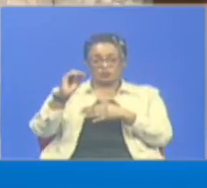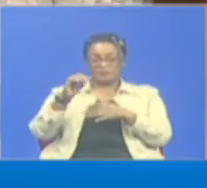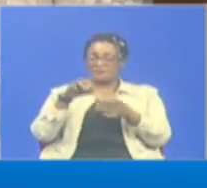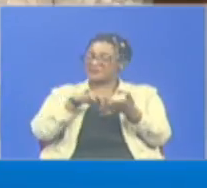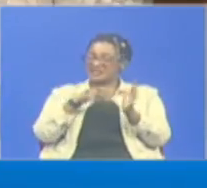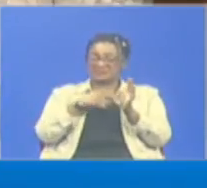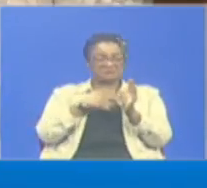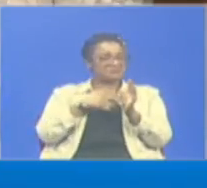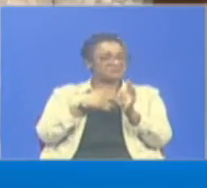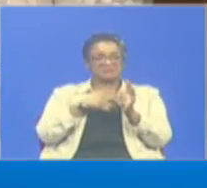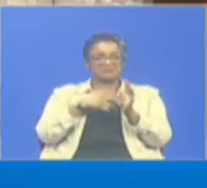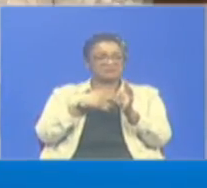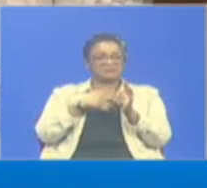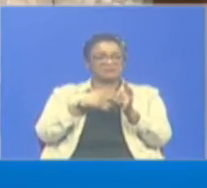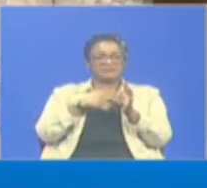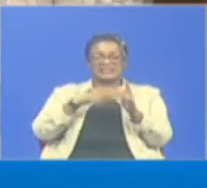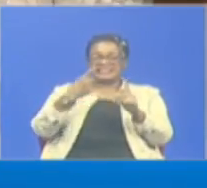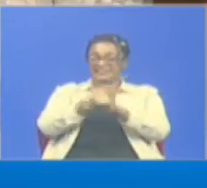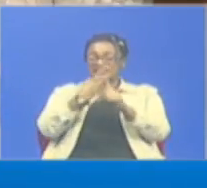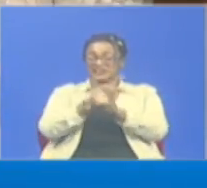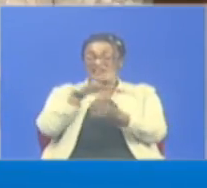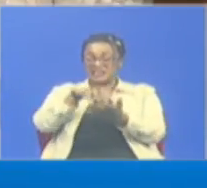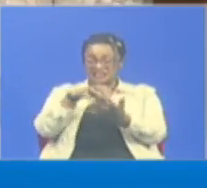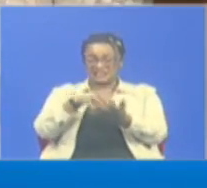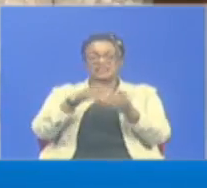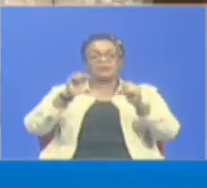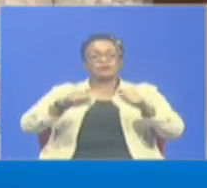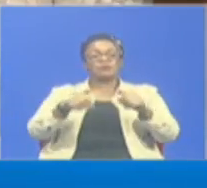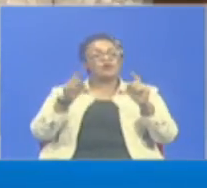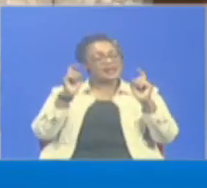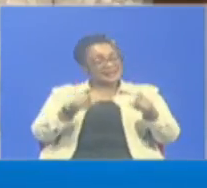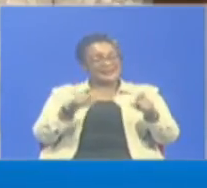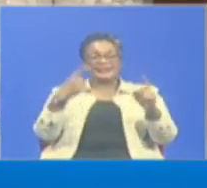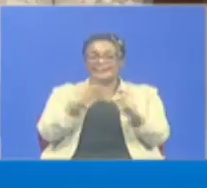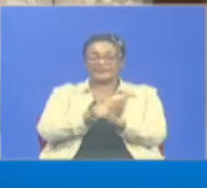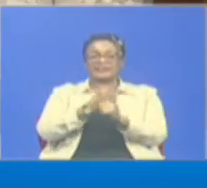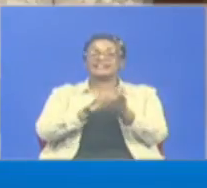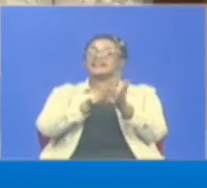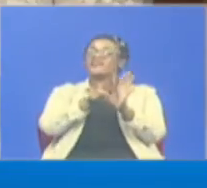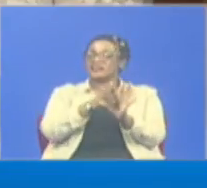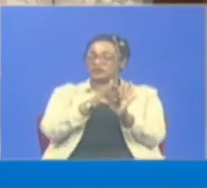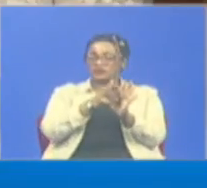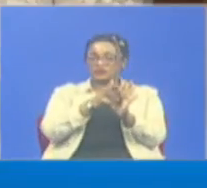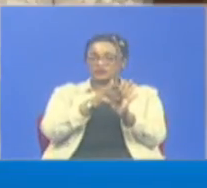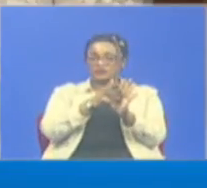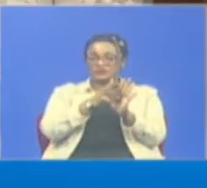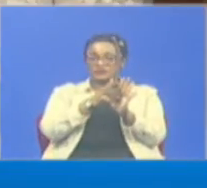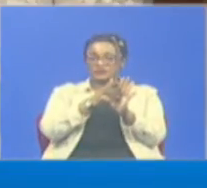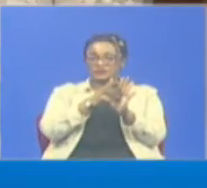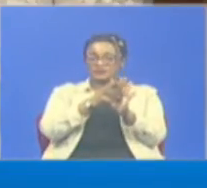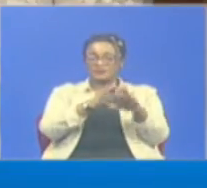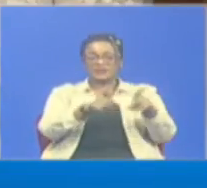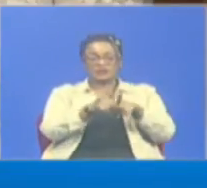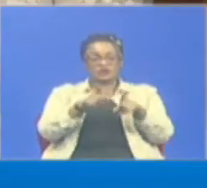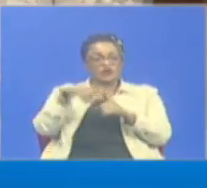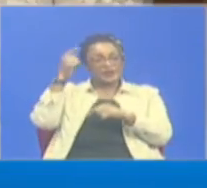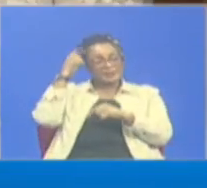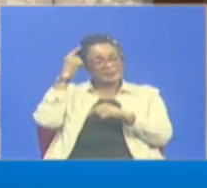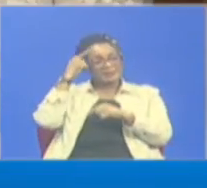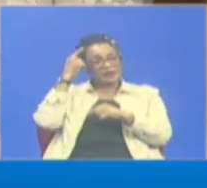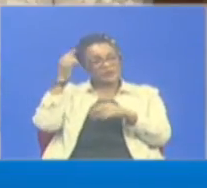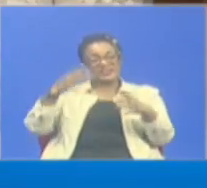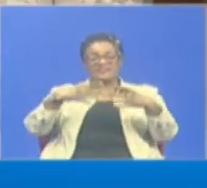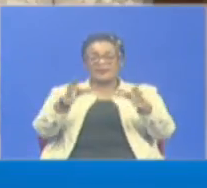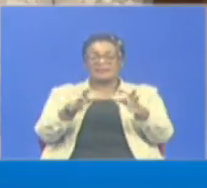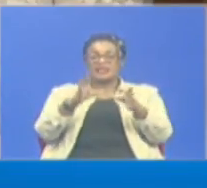the one size fits all. Different cases will require different intervention. And also remember, on the family